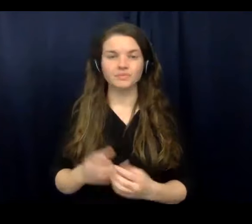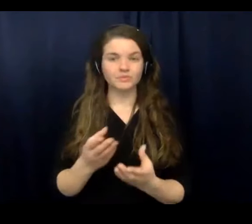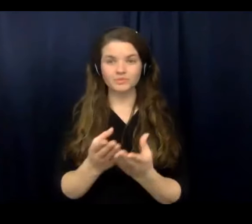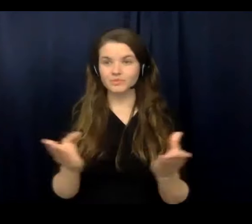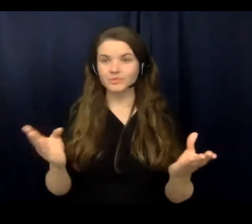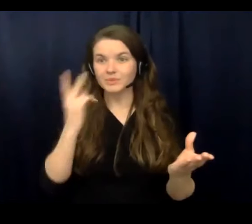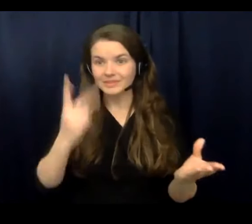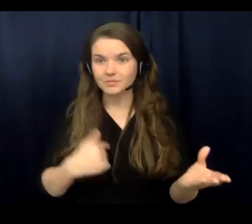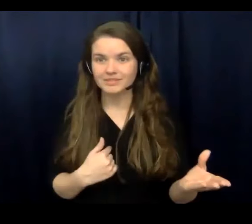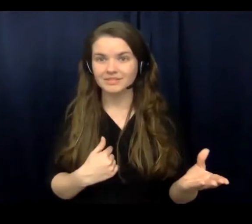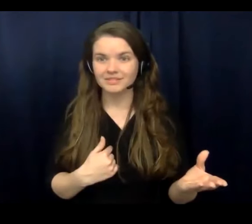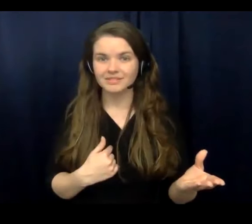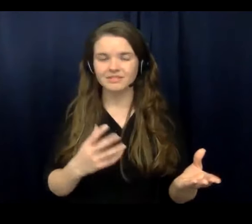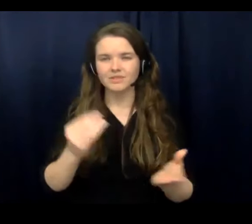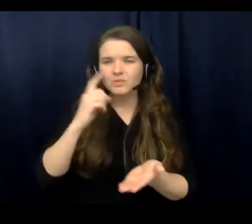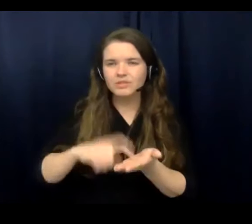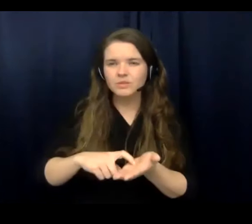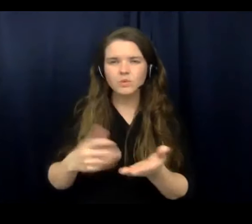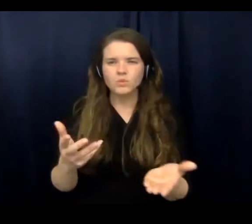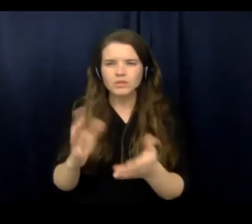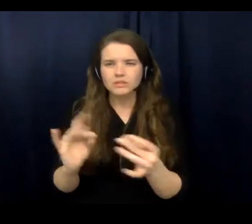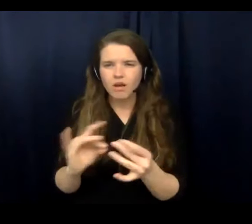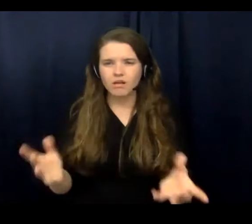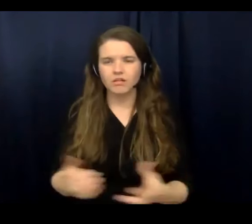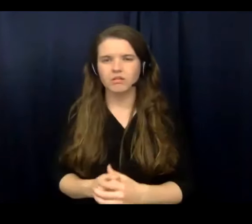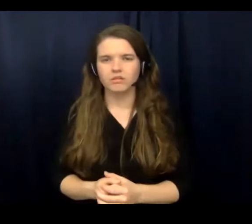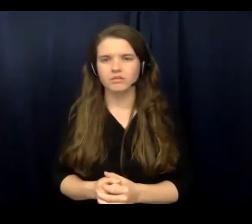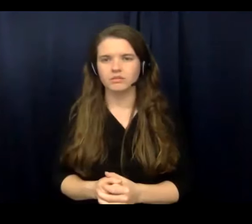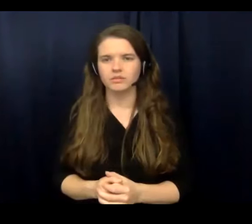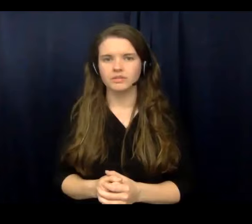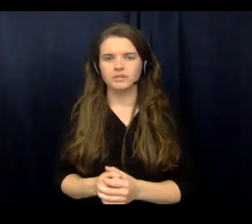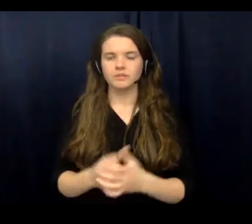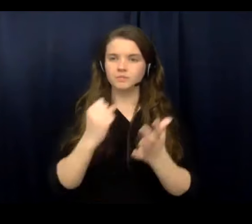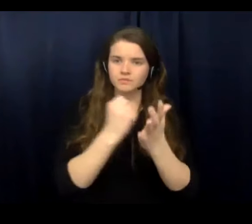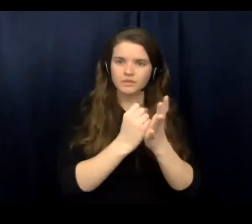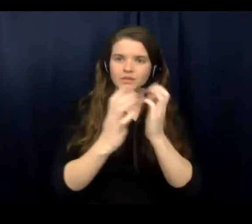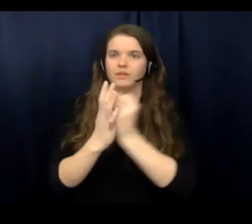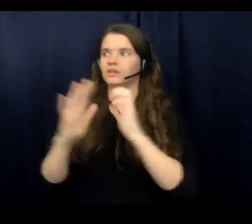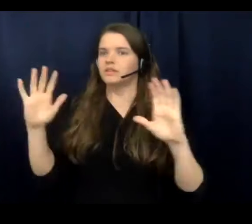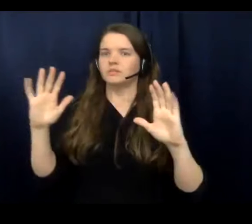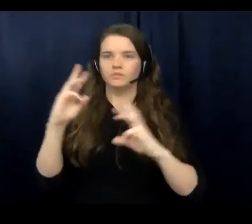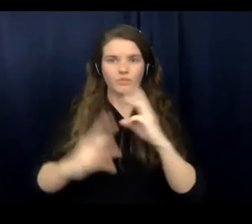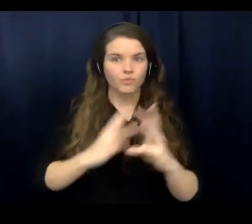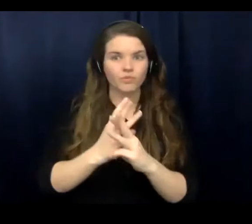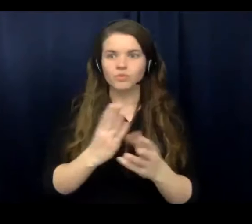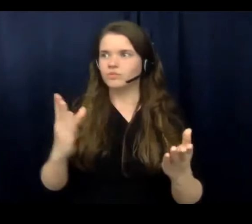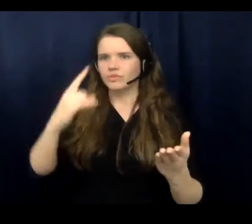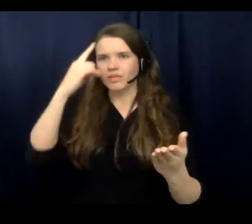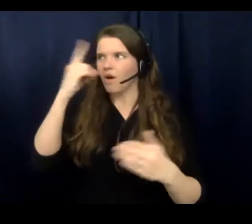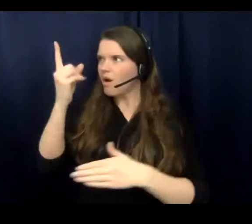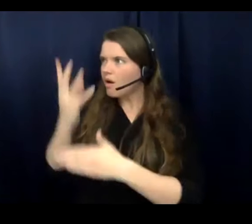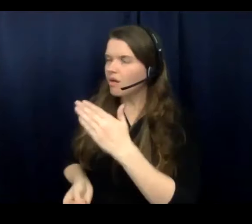me. And they recognize, what is he talking about? He'd be crucified. The world would think, hey, he's gone. We've got rid of